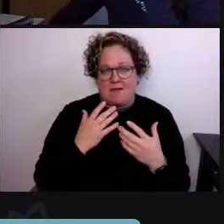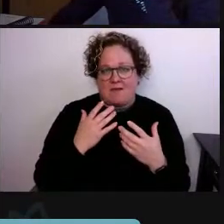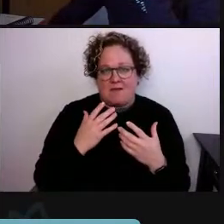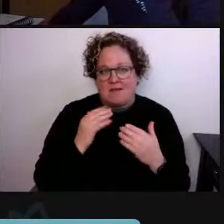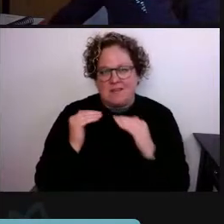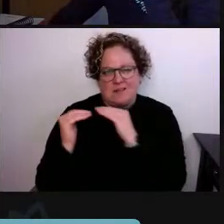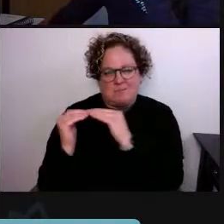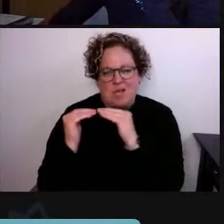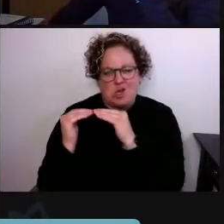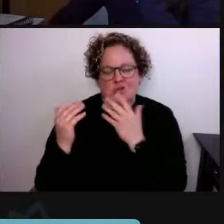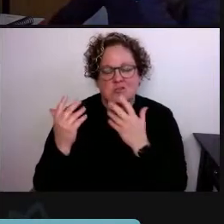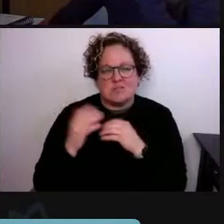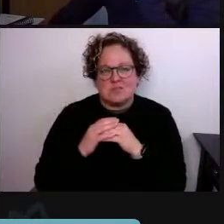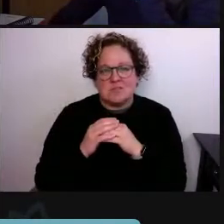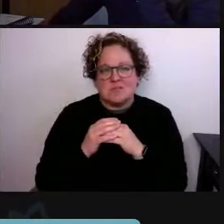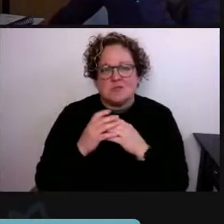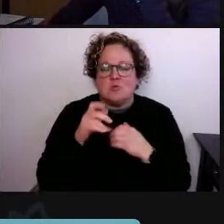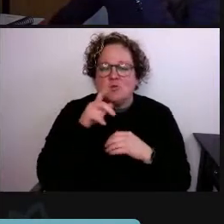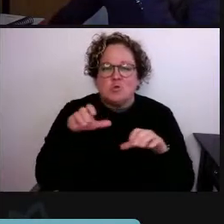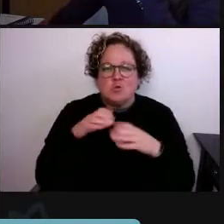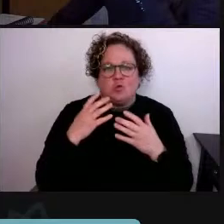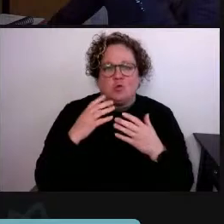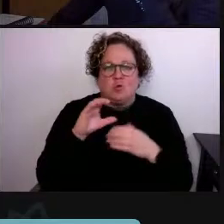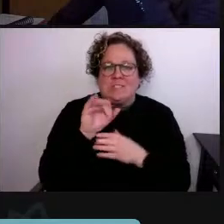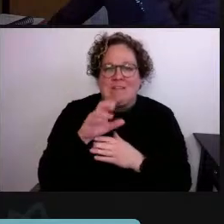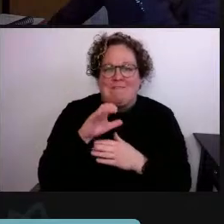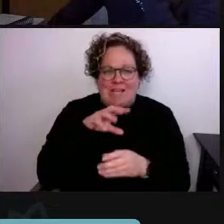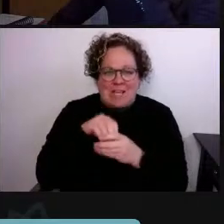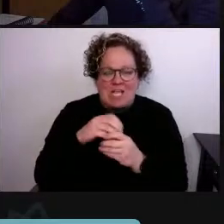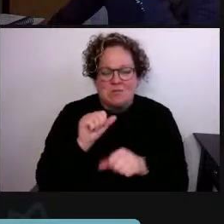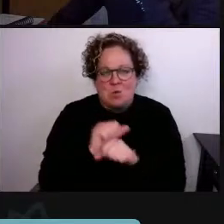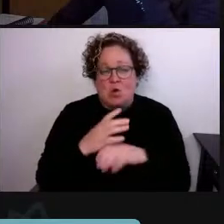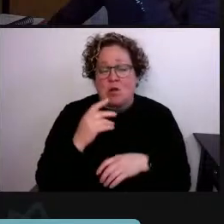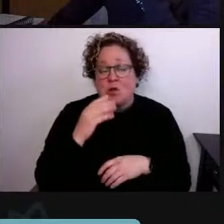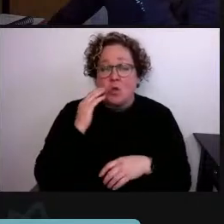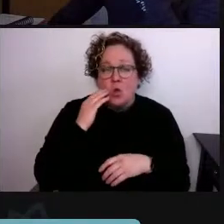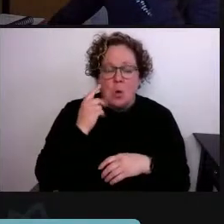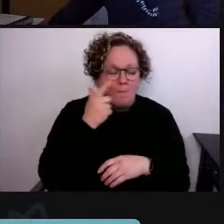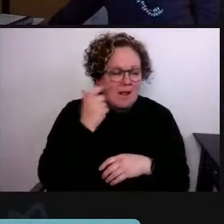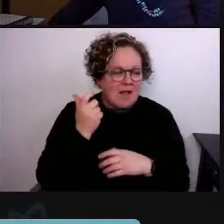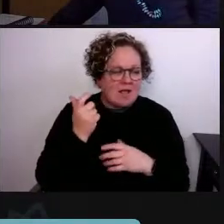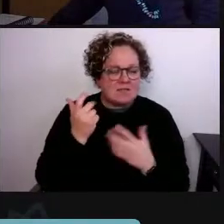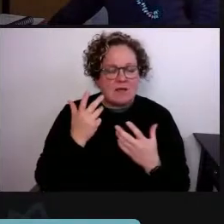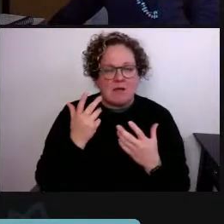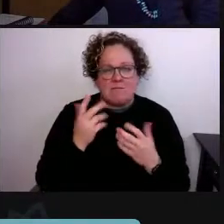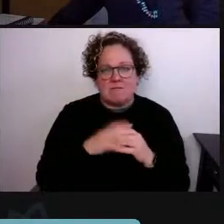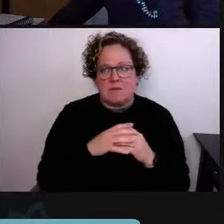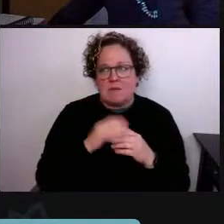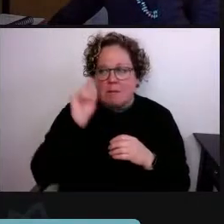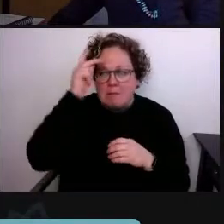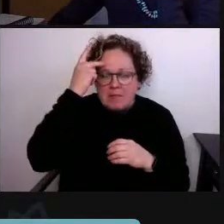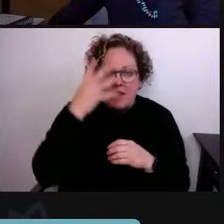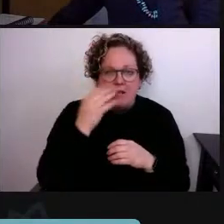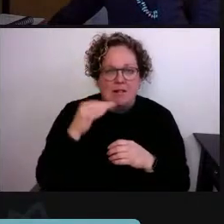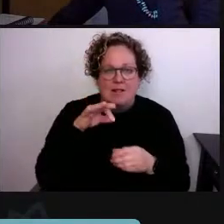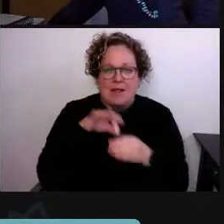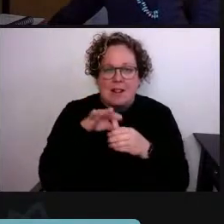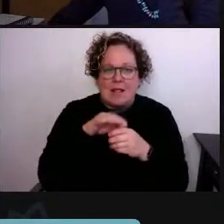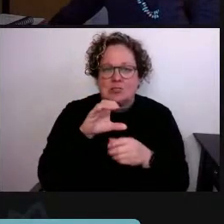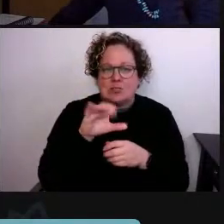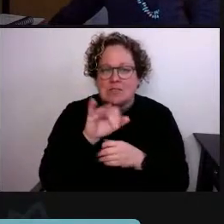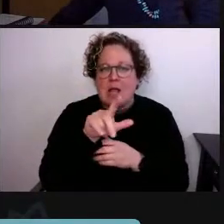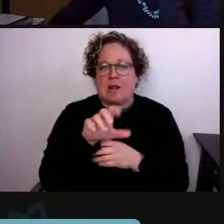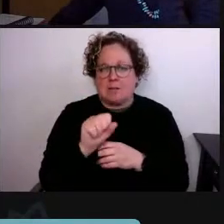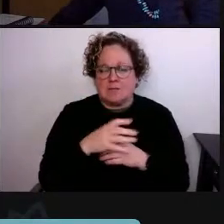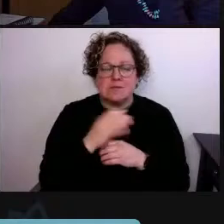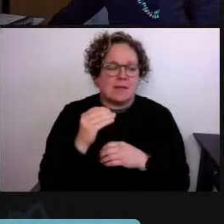organizing and civic engagement work, is that, you know, because of political and election cycles and